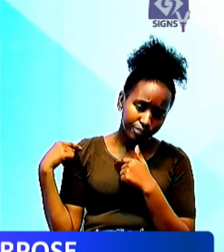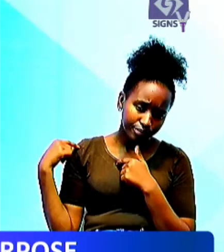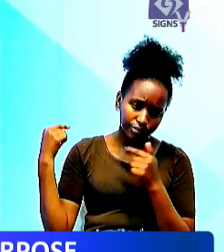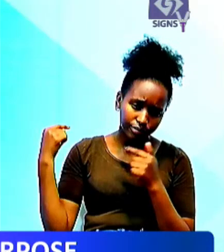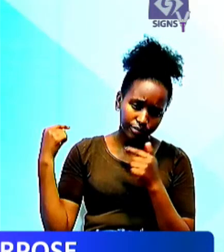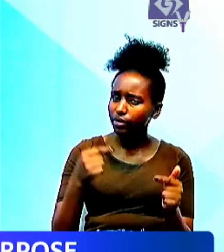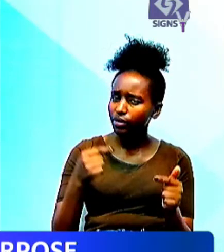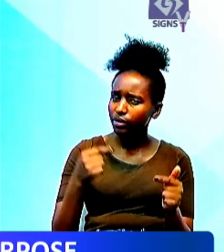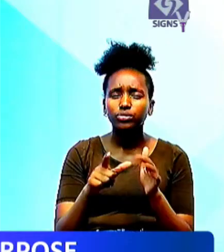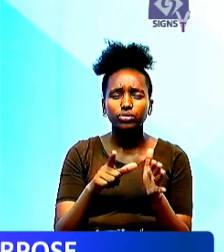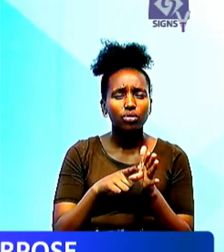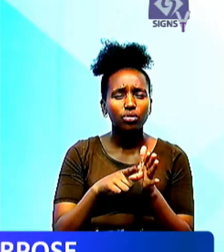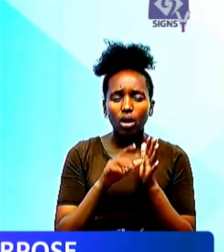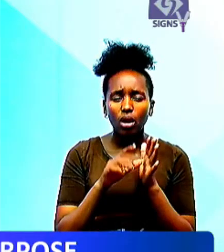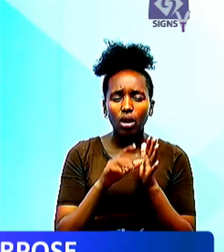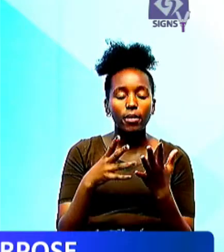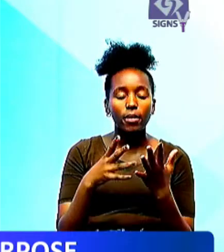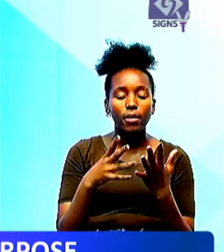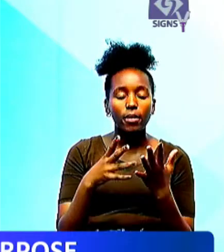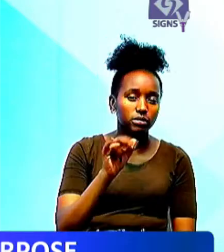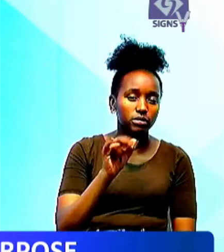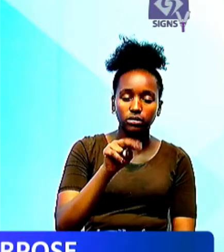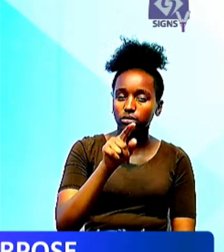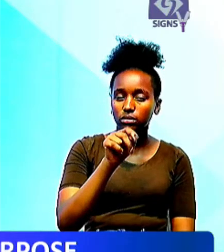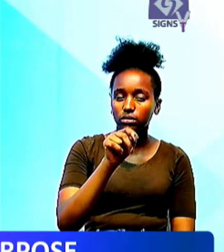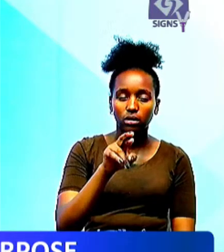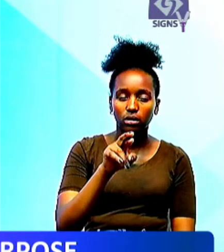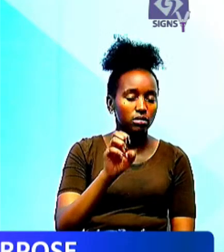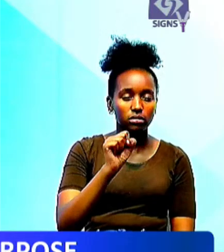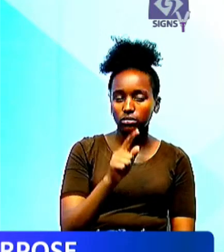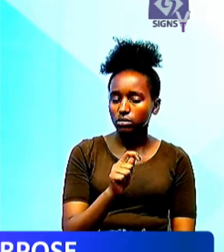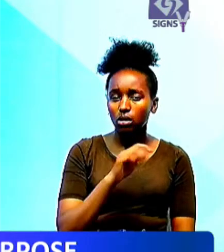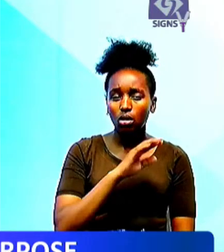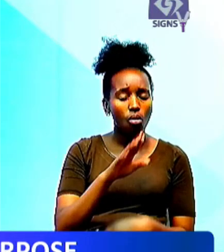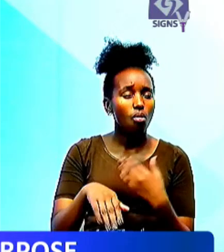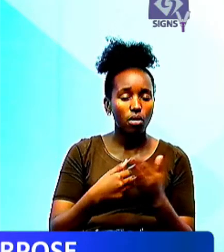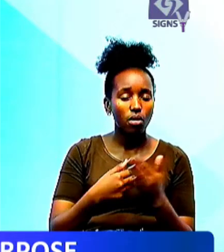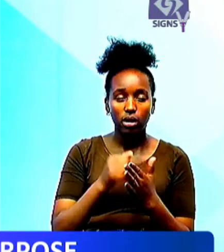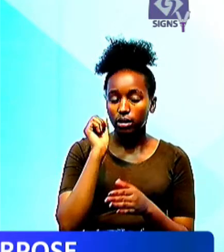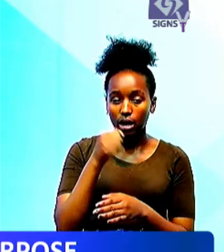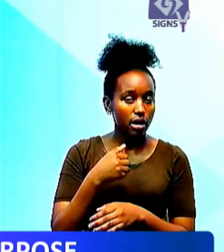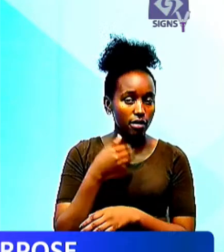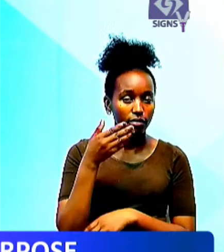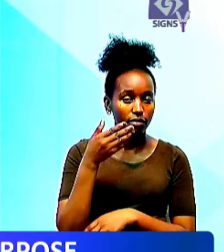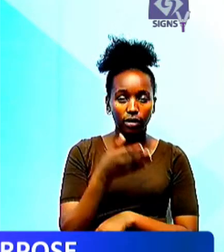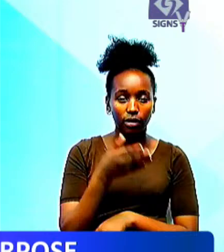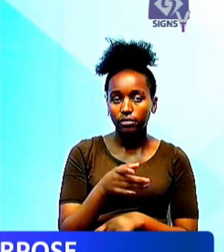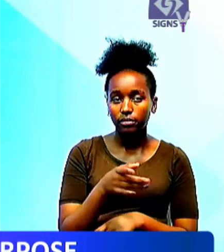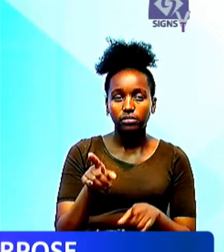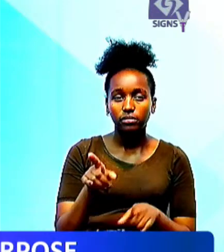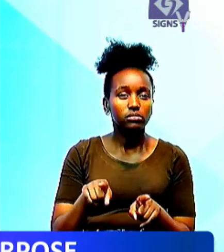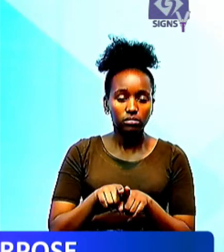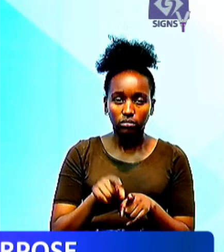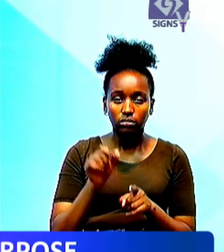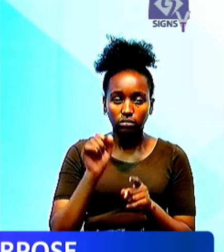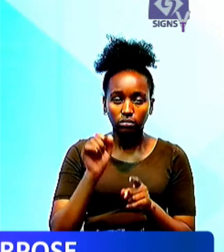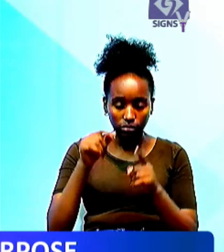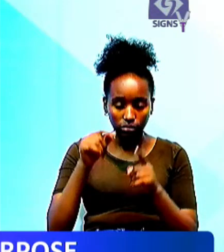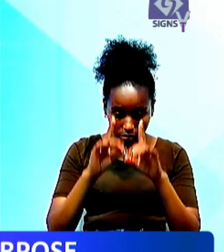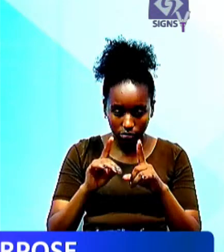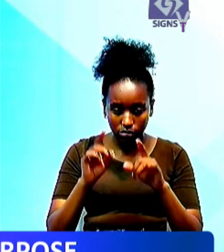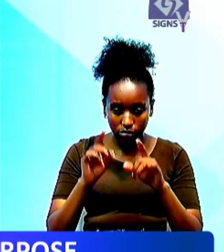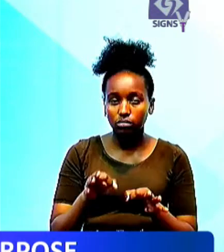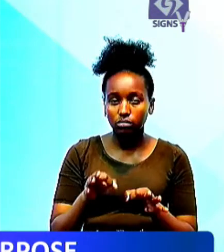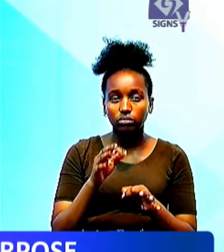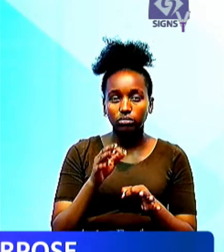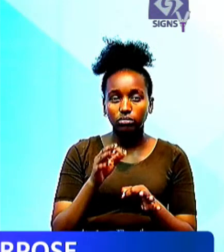loans? How much interest are you paying on those loans? Go do that assessment and realize, are you on the healthy side, or are you on this